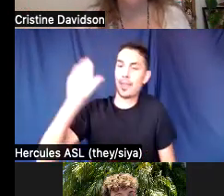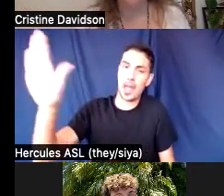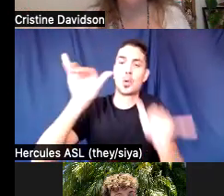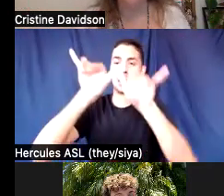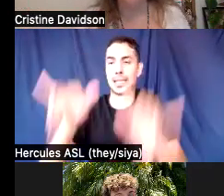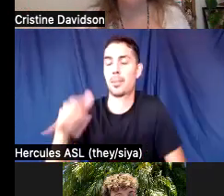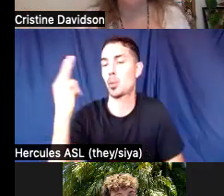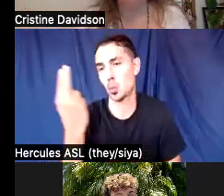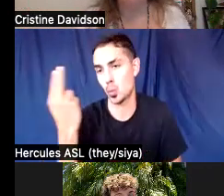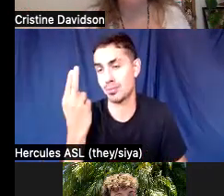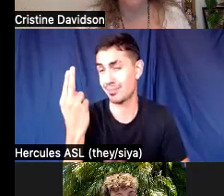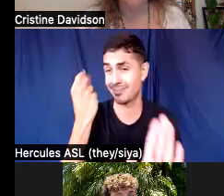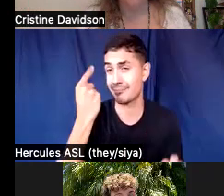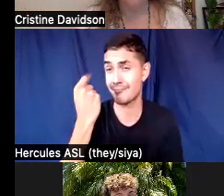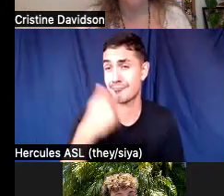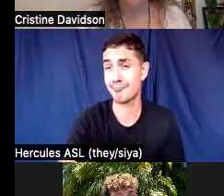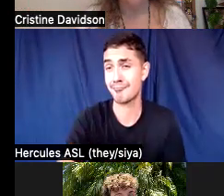Does that make sense?